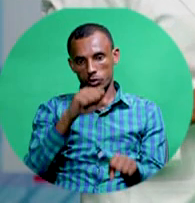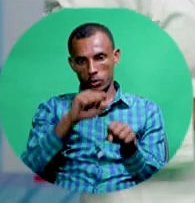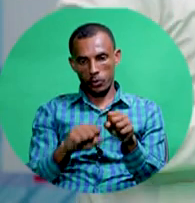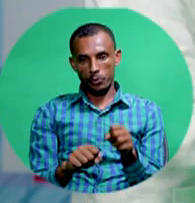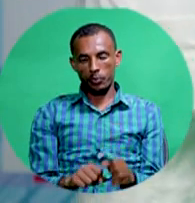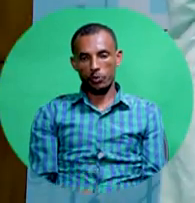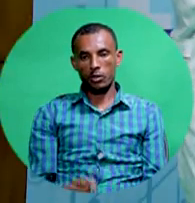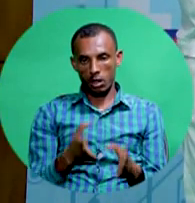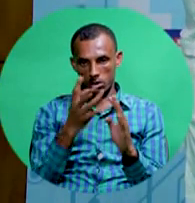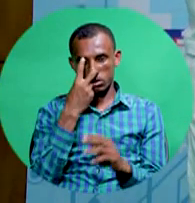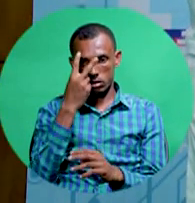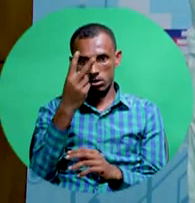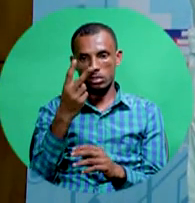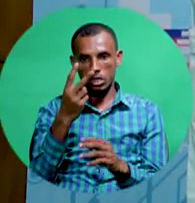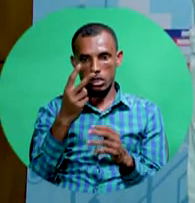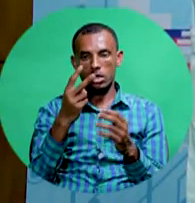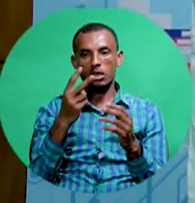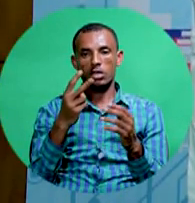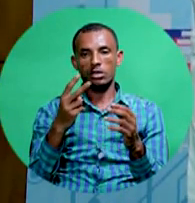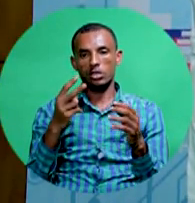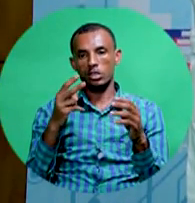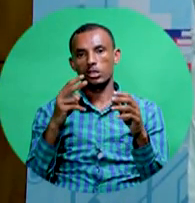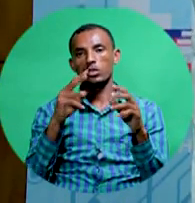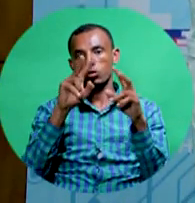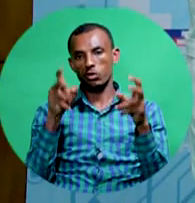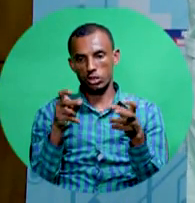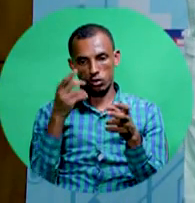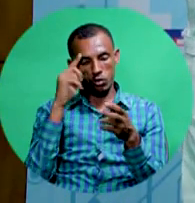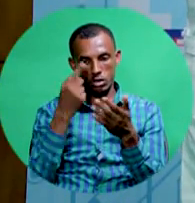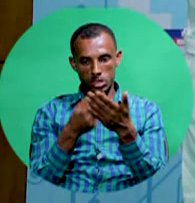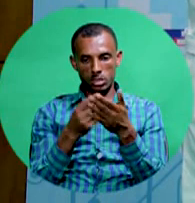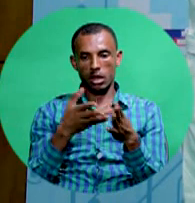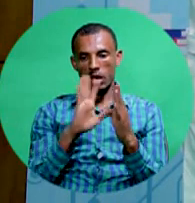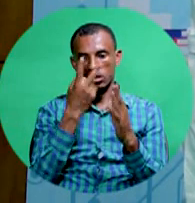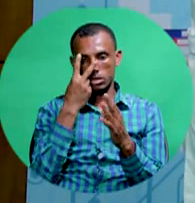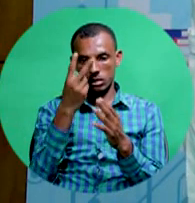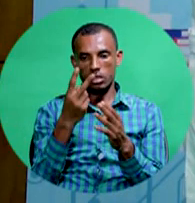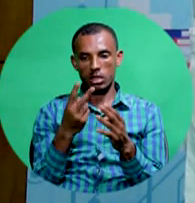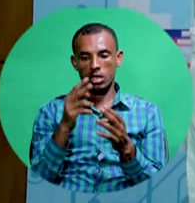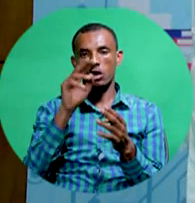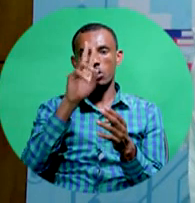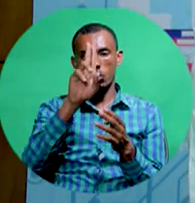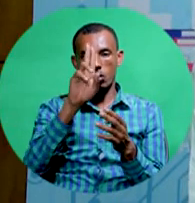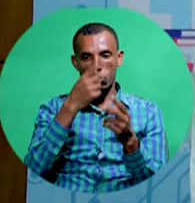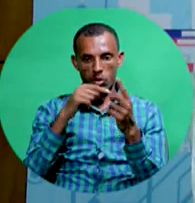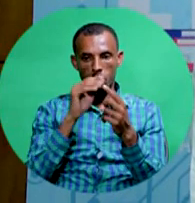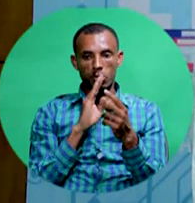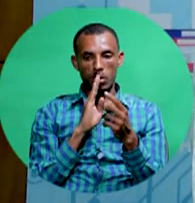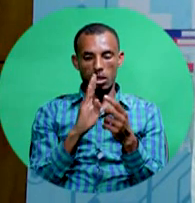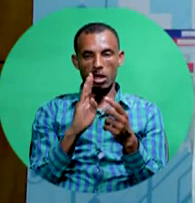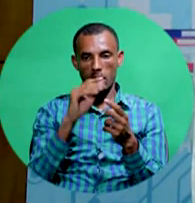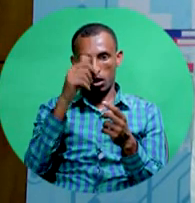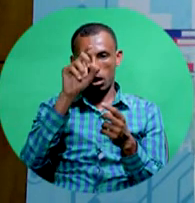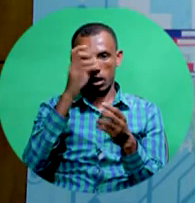So let's assume solution for this. So let's assume u to be